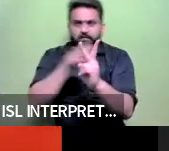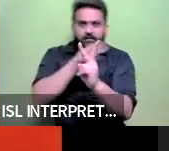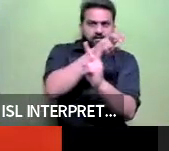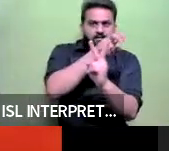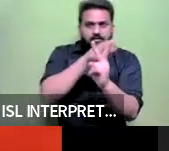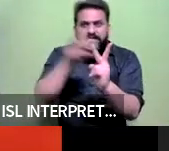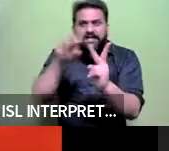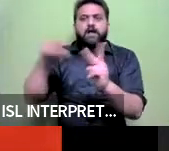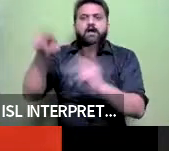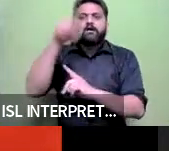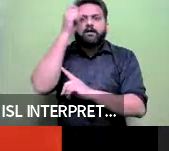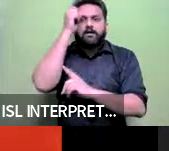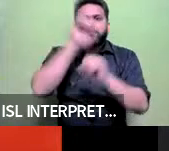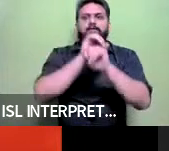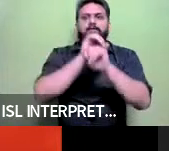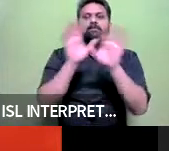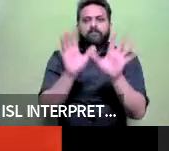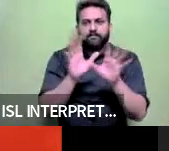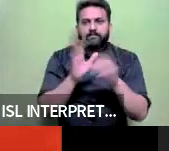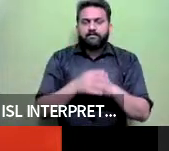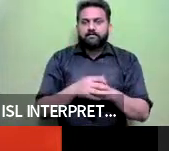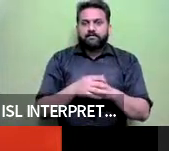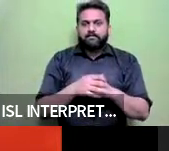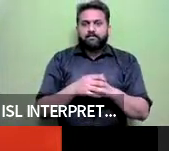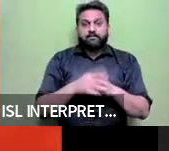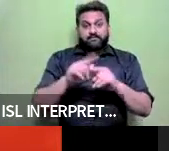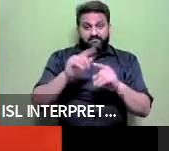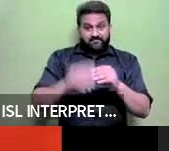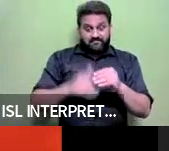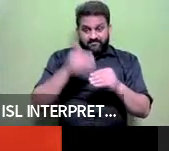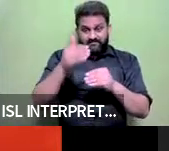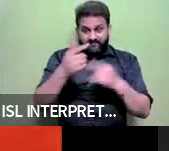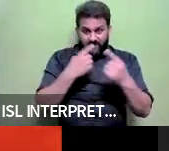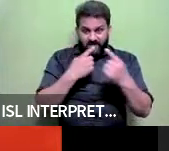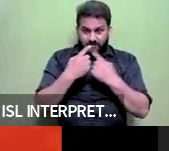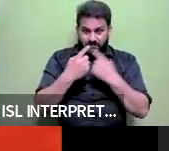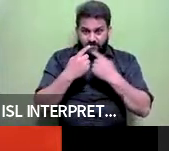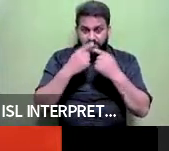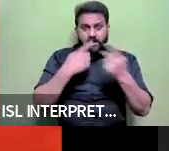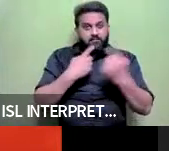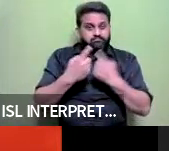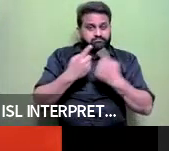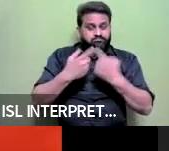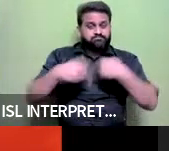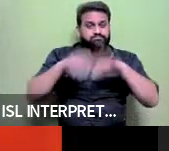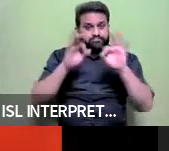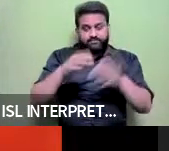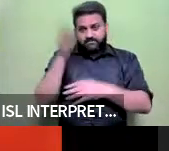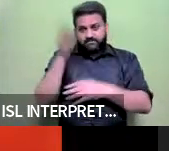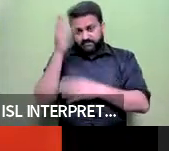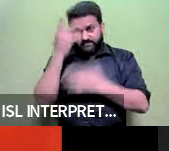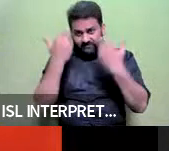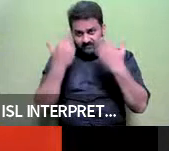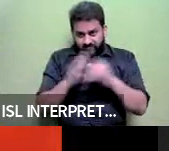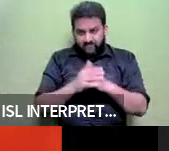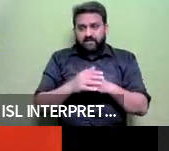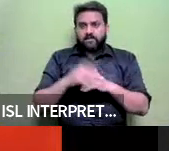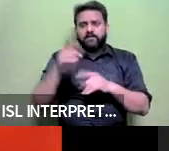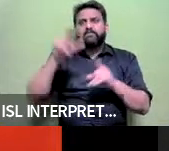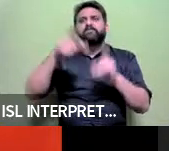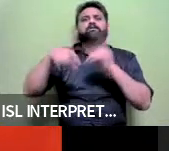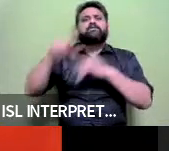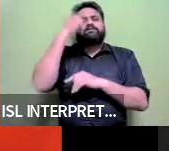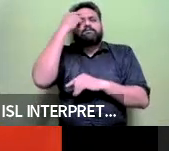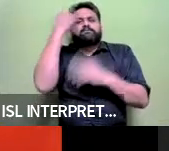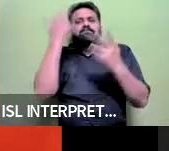do. But after this talk, after this discussion and presentation, there's another tendency is